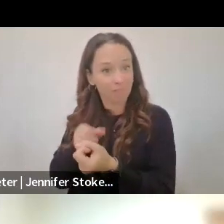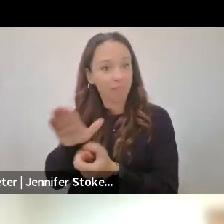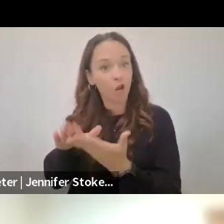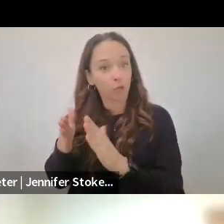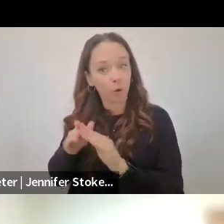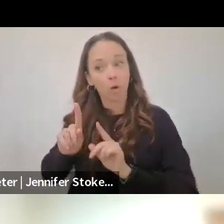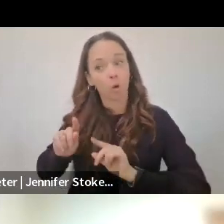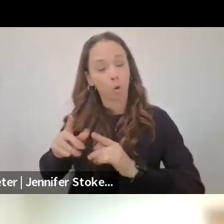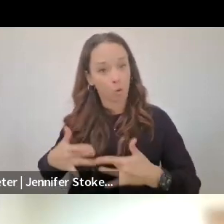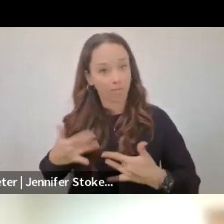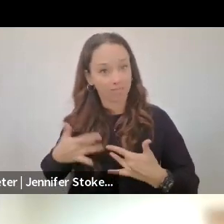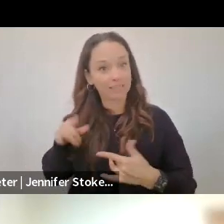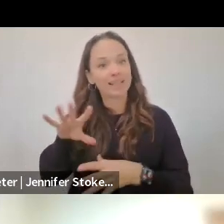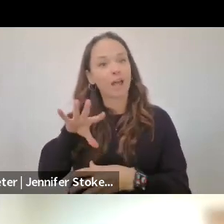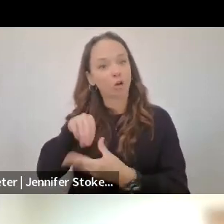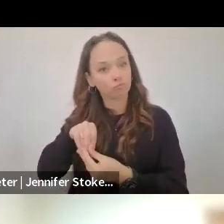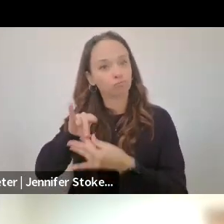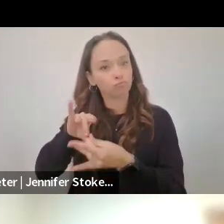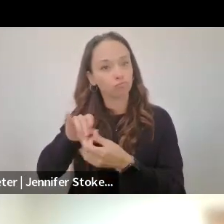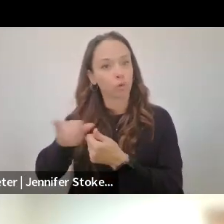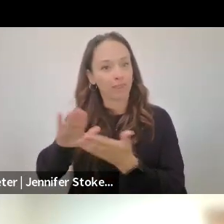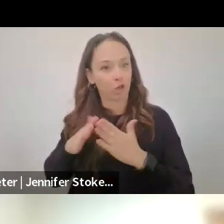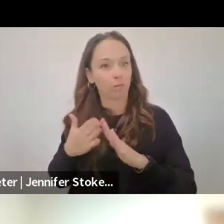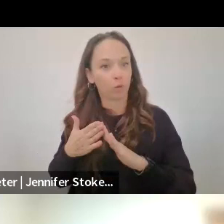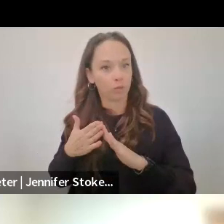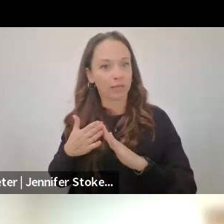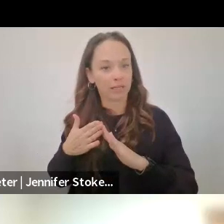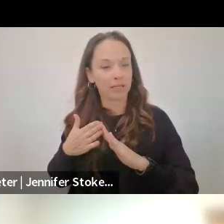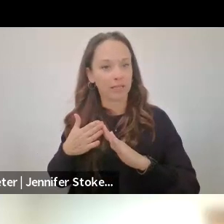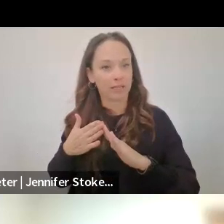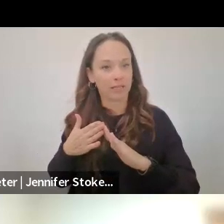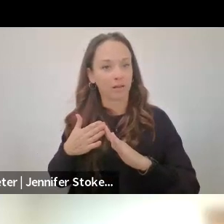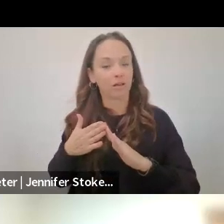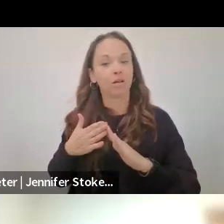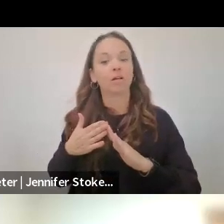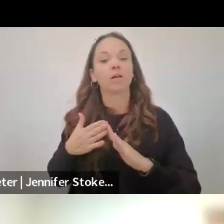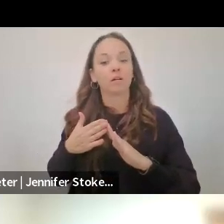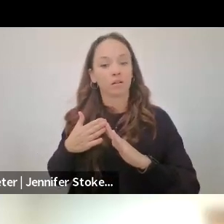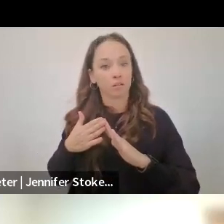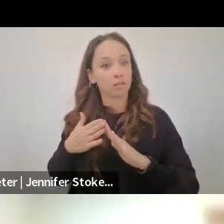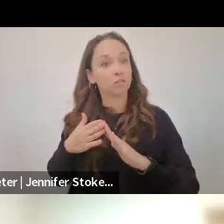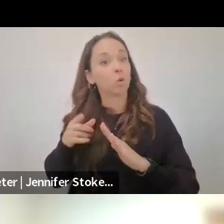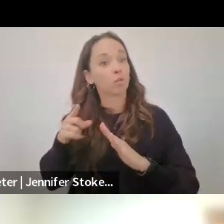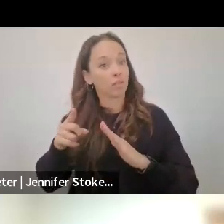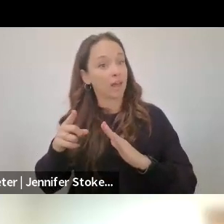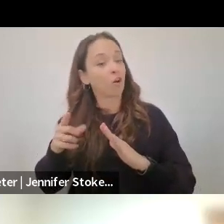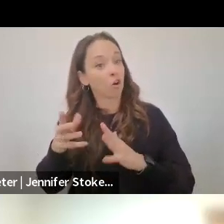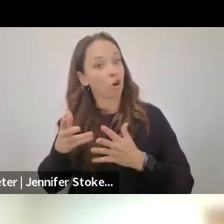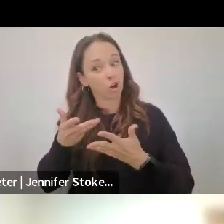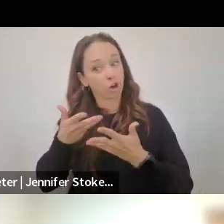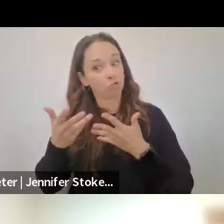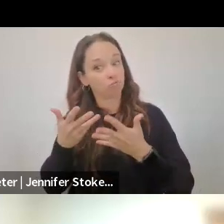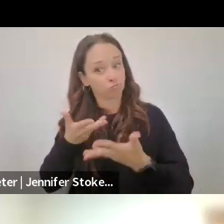they are a part of their community. And being seen that way and received that way can be a